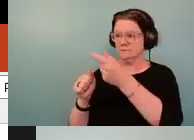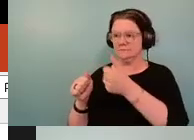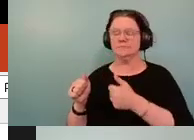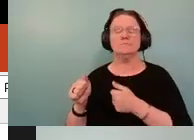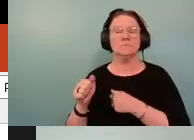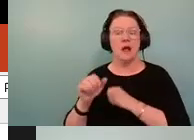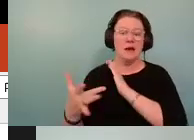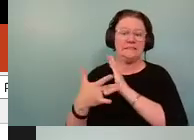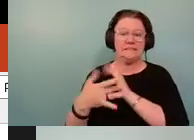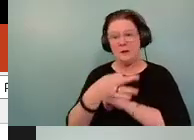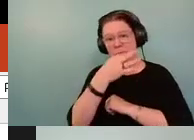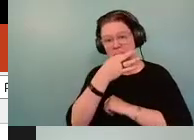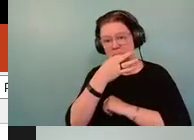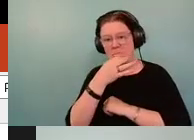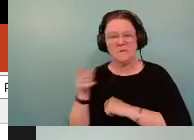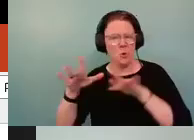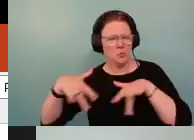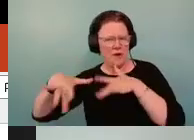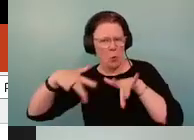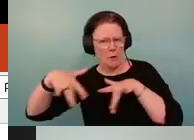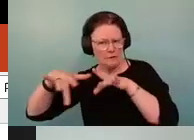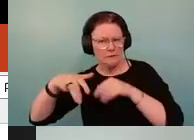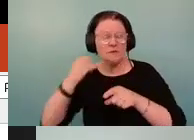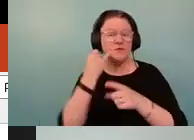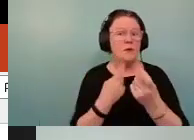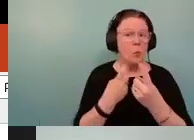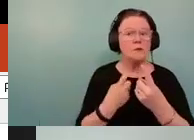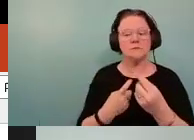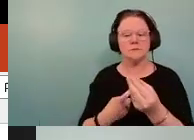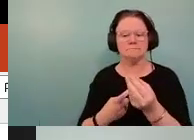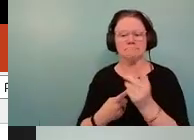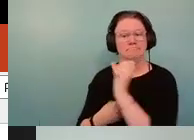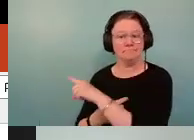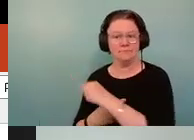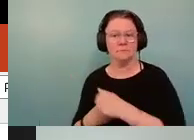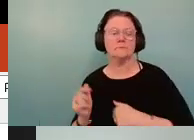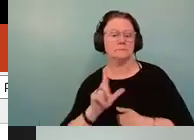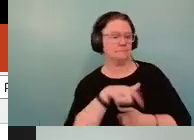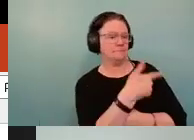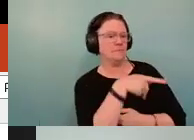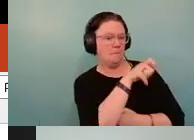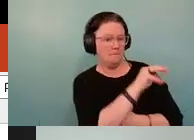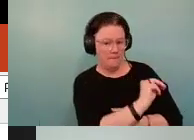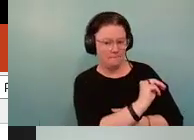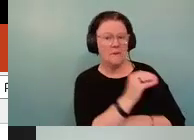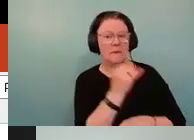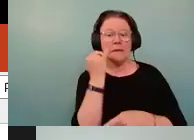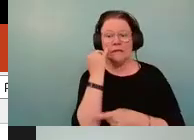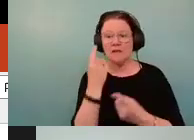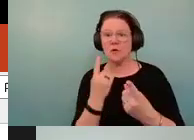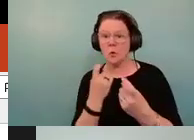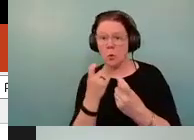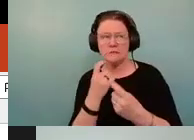tech guru. So if there's any questions, please don't hesitate. I'm going to turn it right over to Pam, but if you do have any